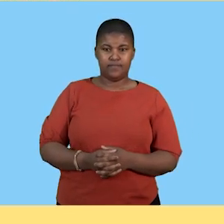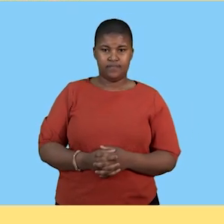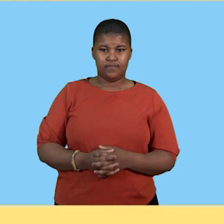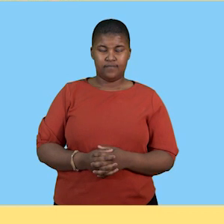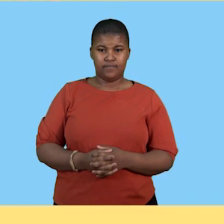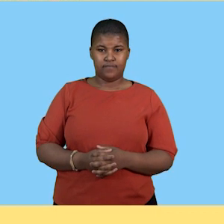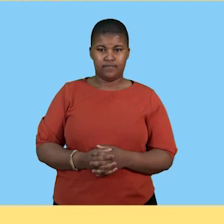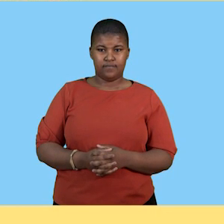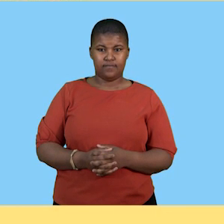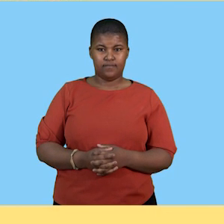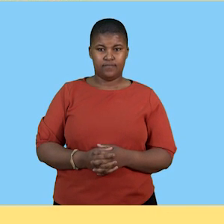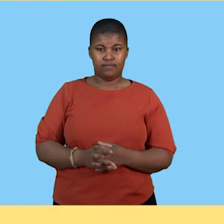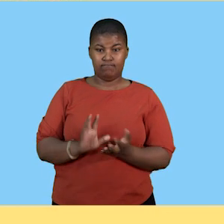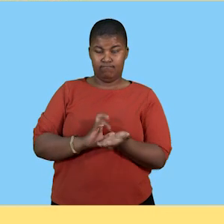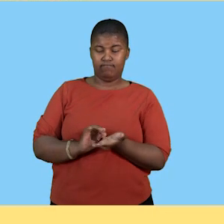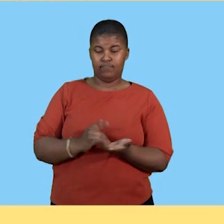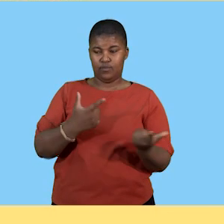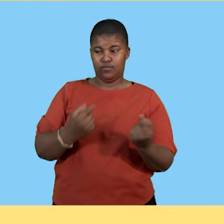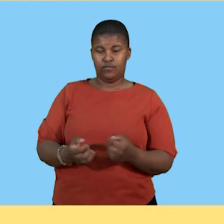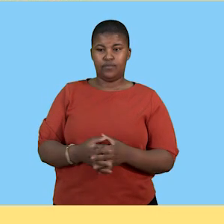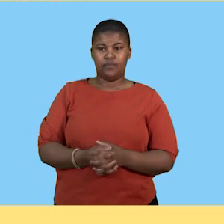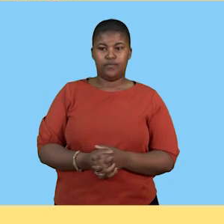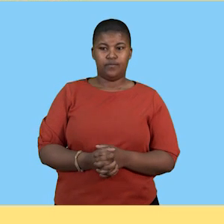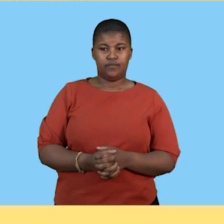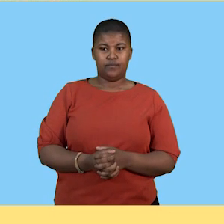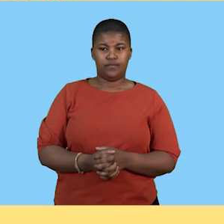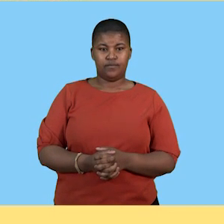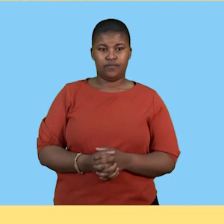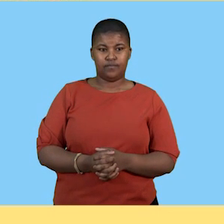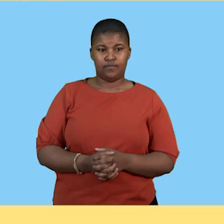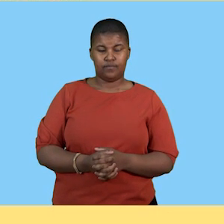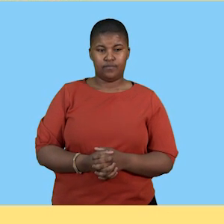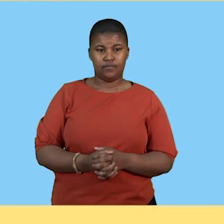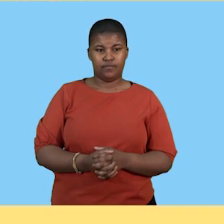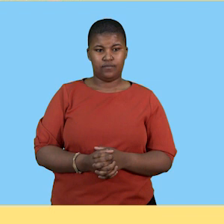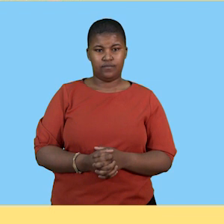18,000. Okay? Let me give you a chance to punch that in the calculator.